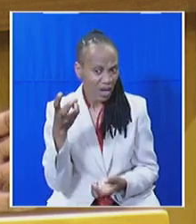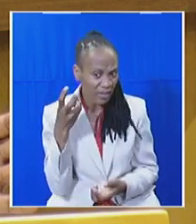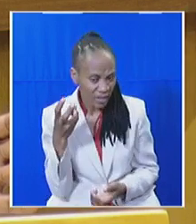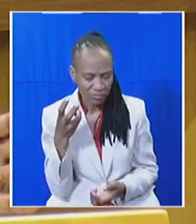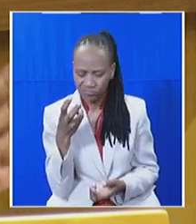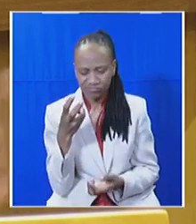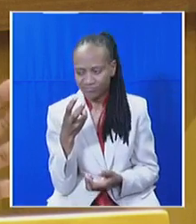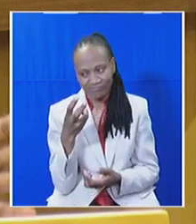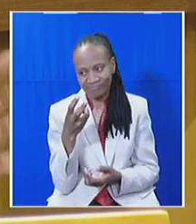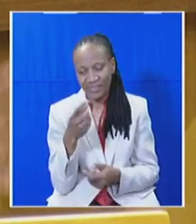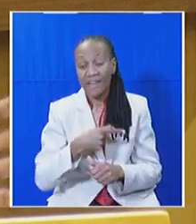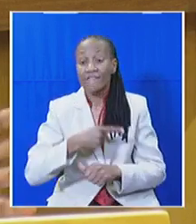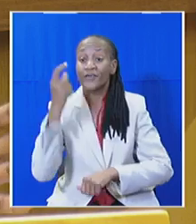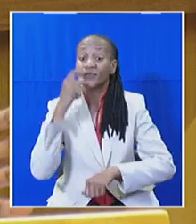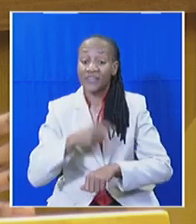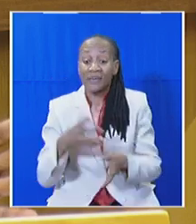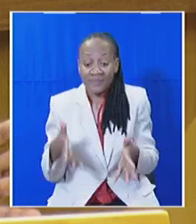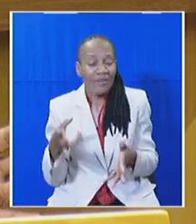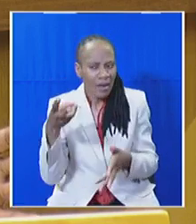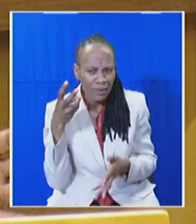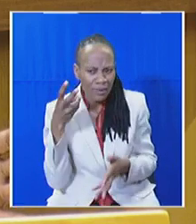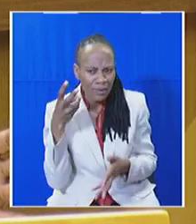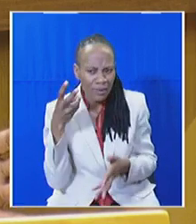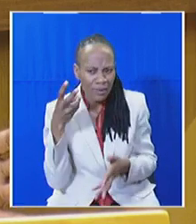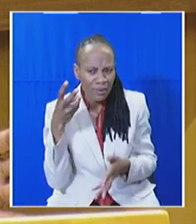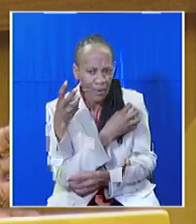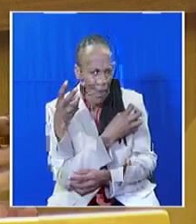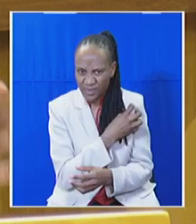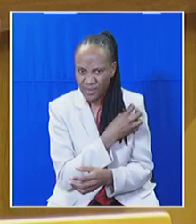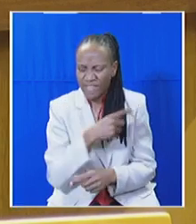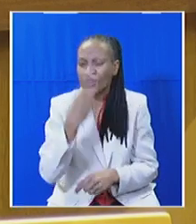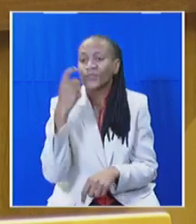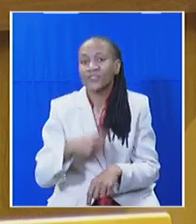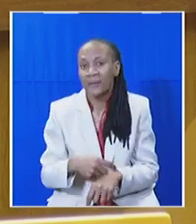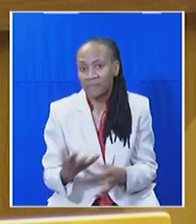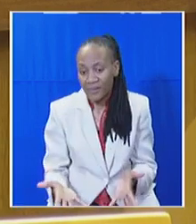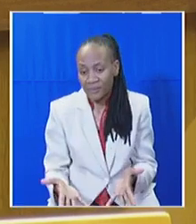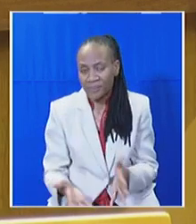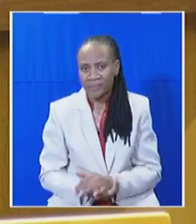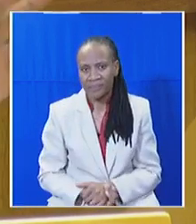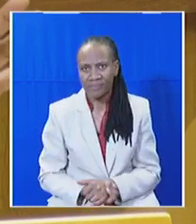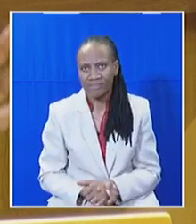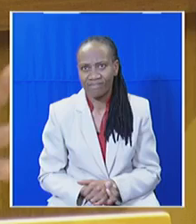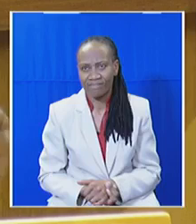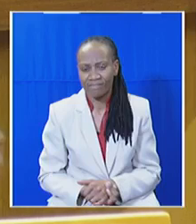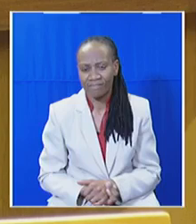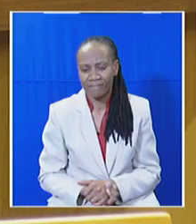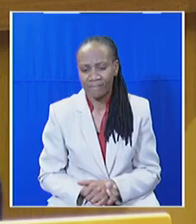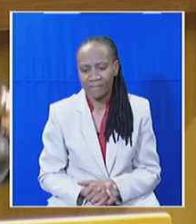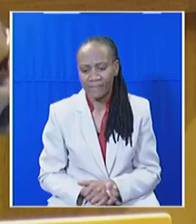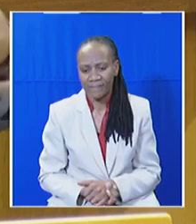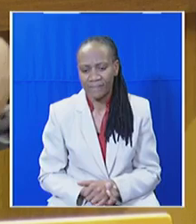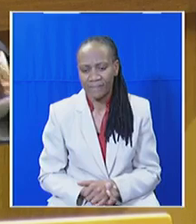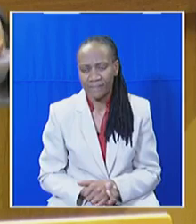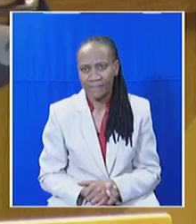It's literally the first time I hear. Now, It's going to be very difficult that I